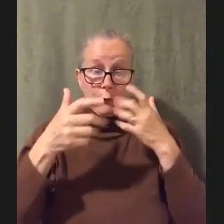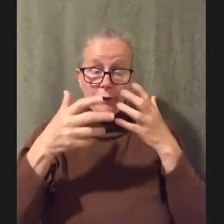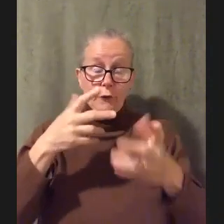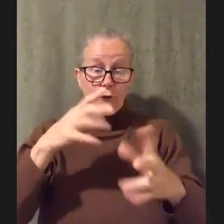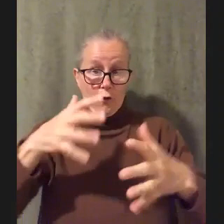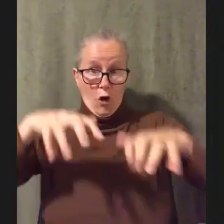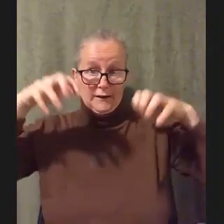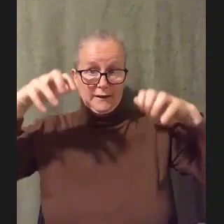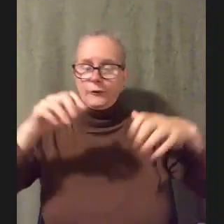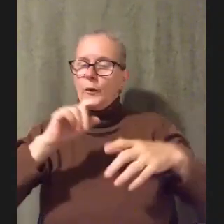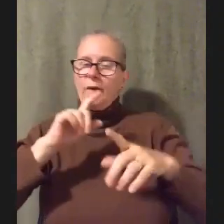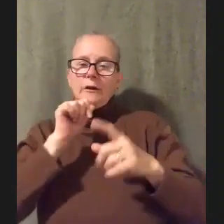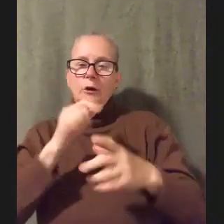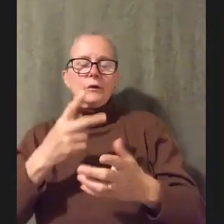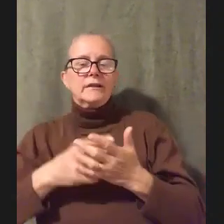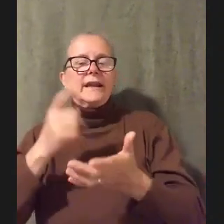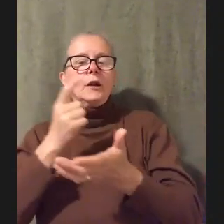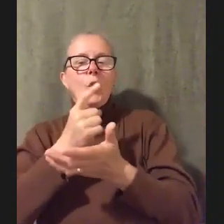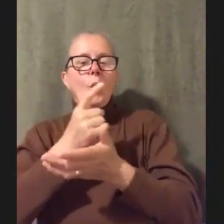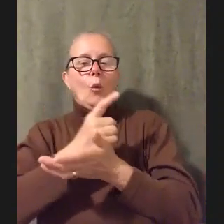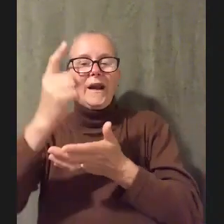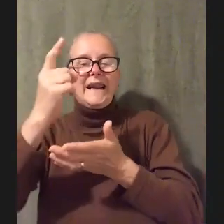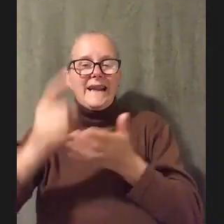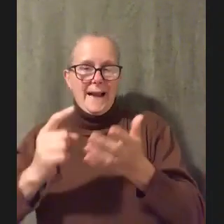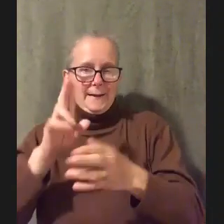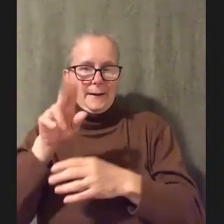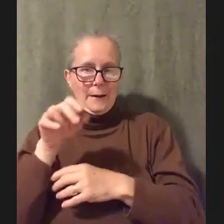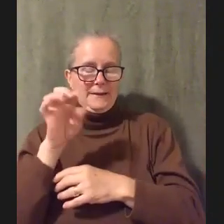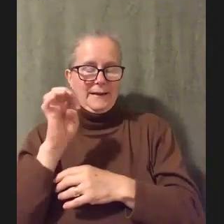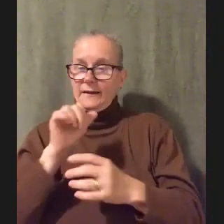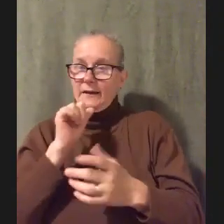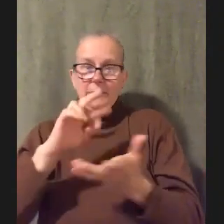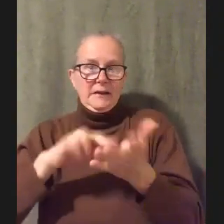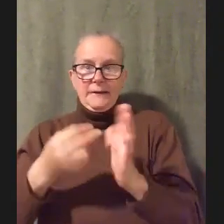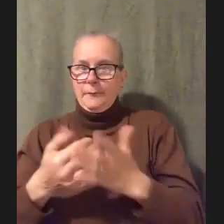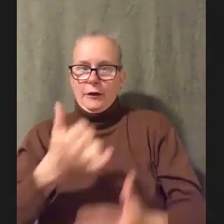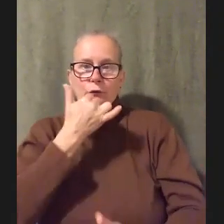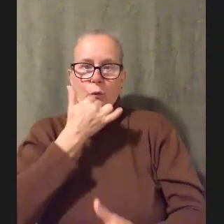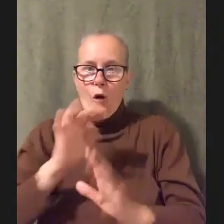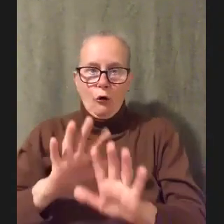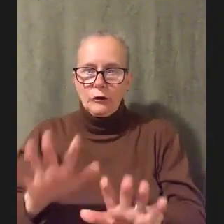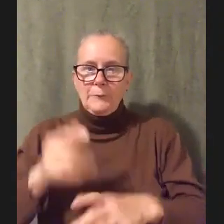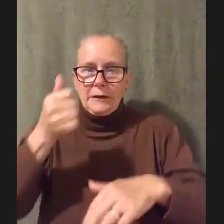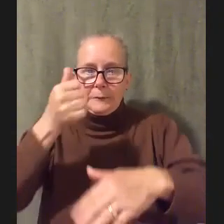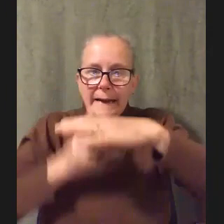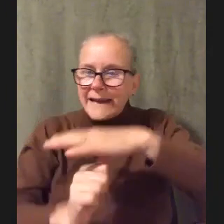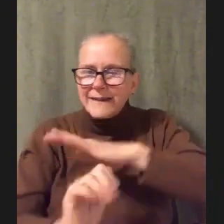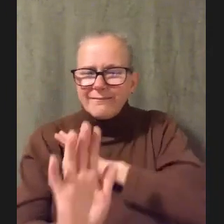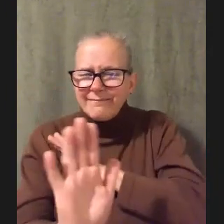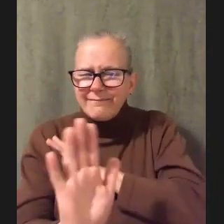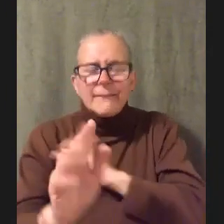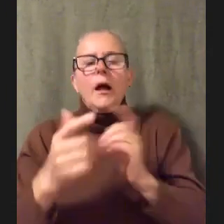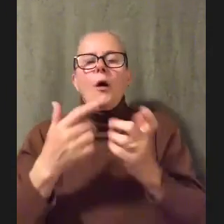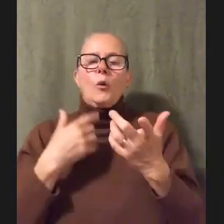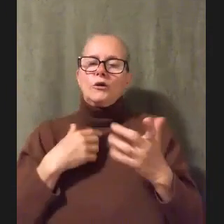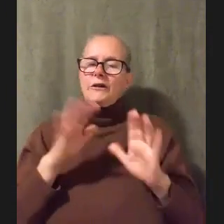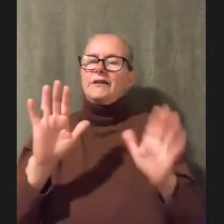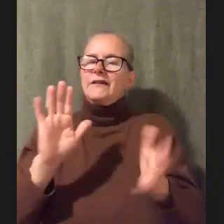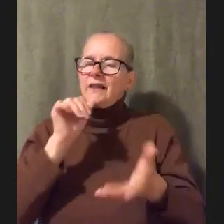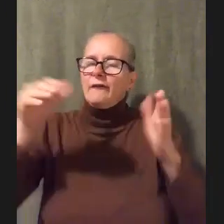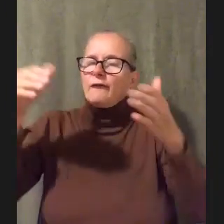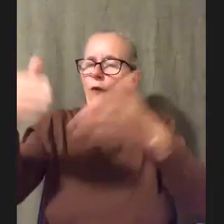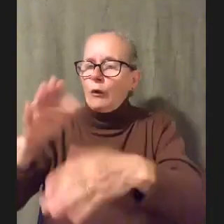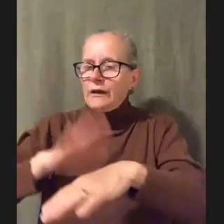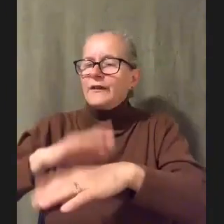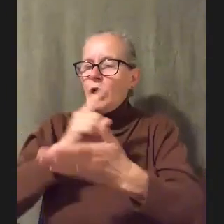weekend updates on the case counts. Doesn't mean something's going wrong or that anything's being concealed. We're just de-emphasizing that.